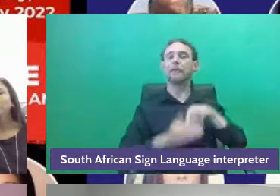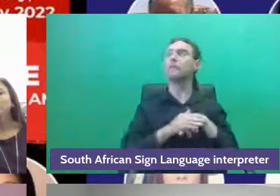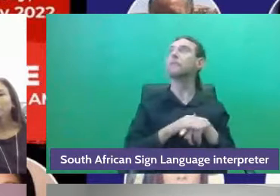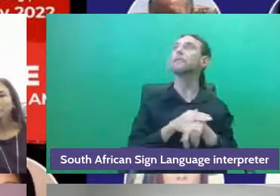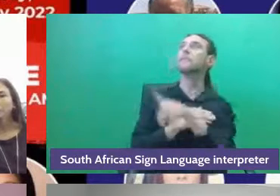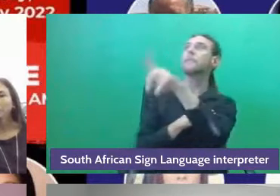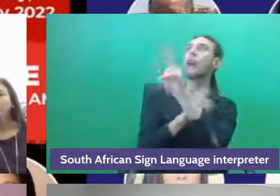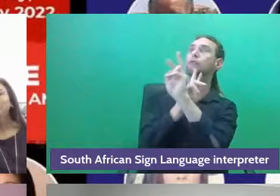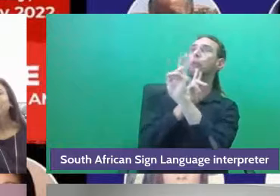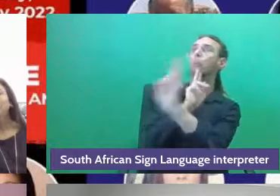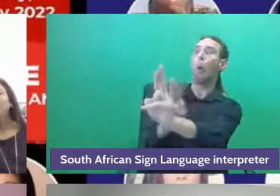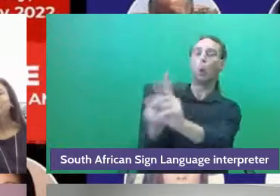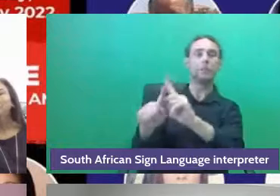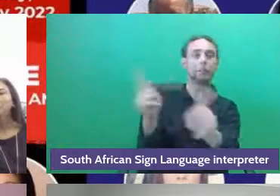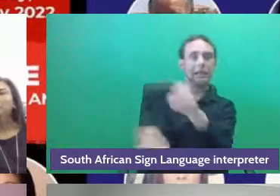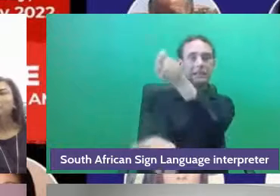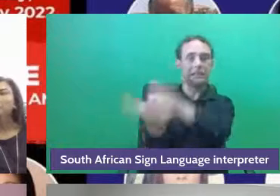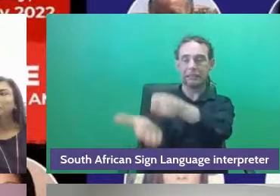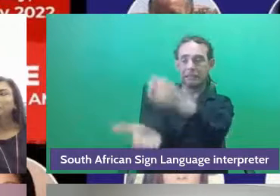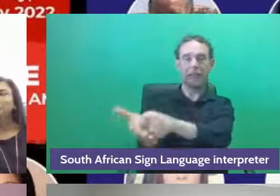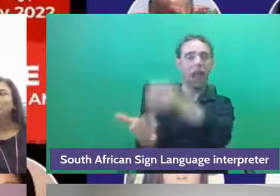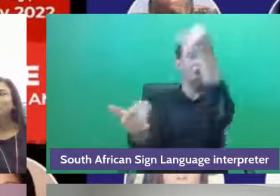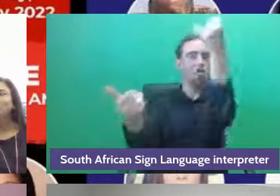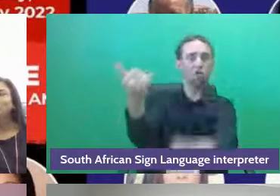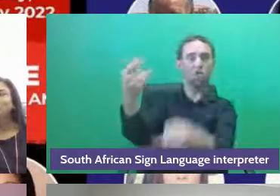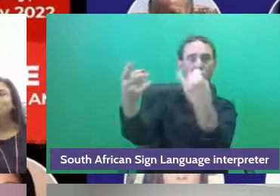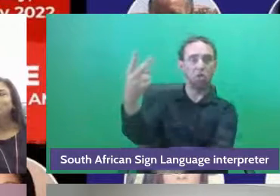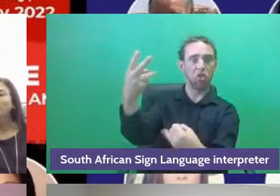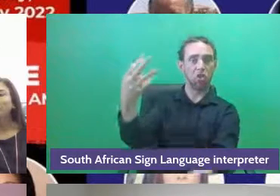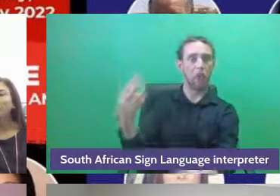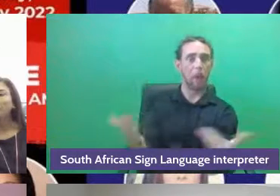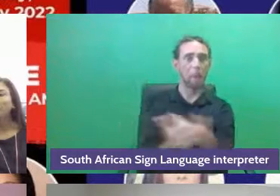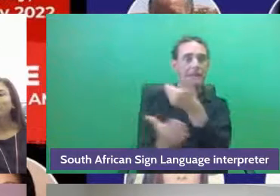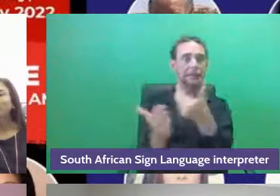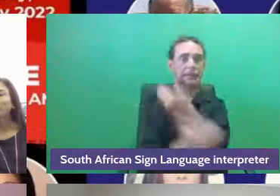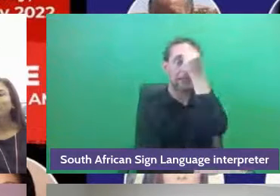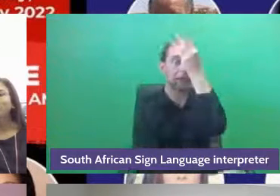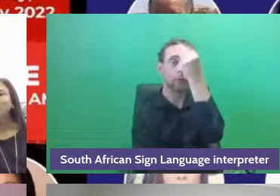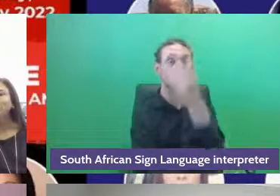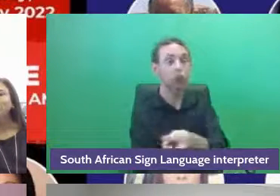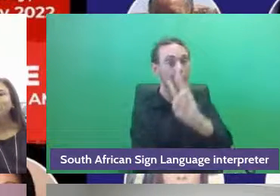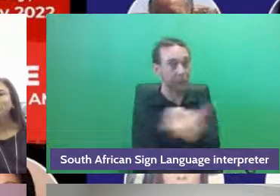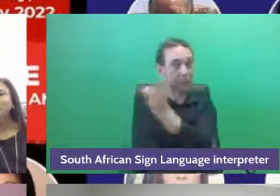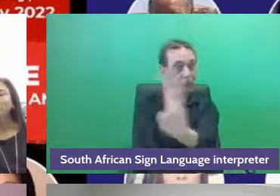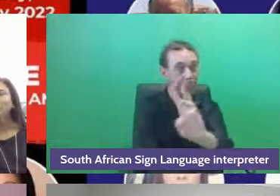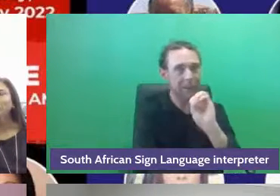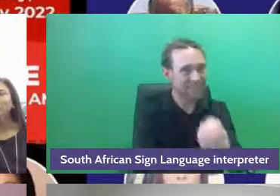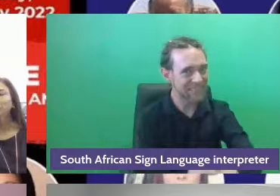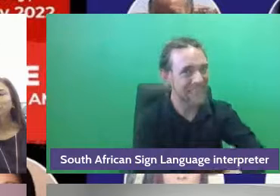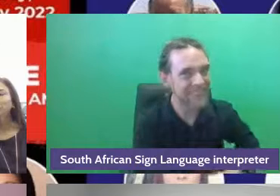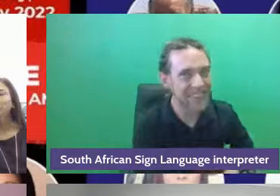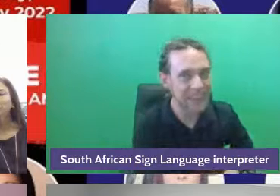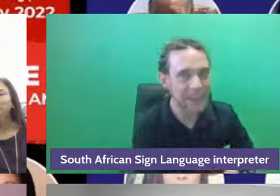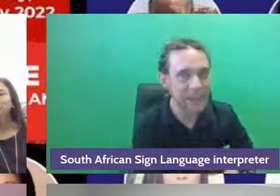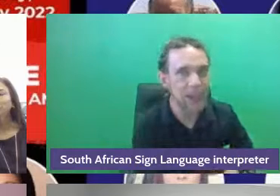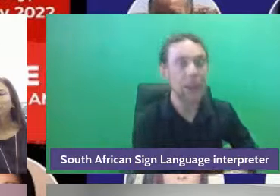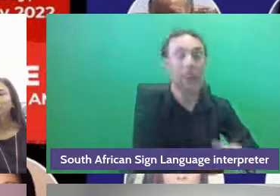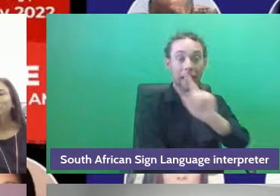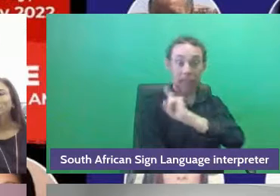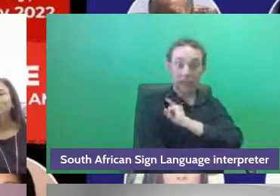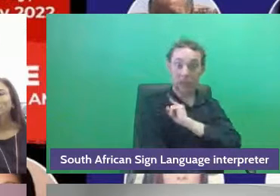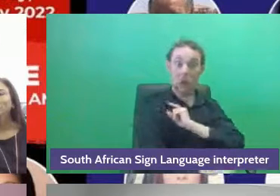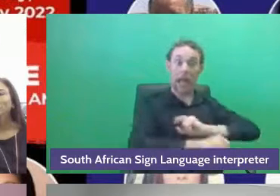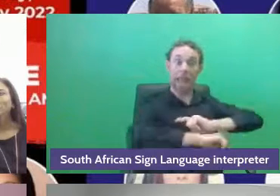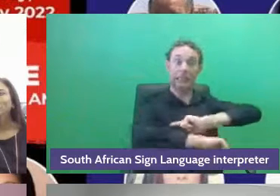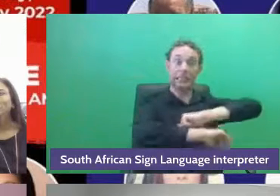correctly. So in terms of overcoming those, in terms of what the recommendations put forward at the summit was,